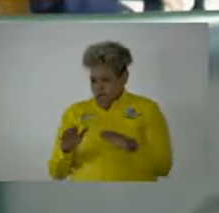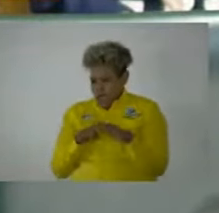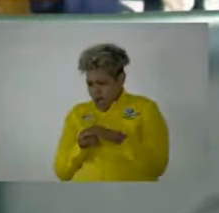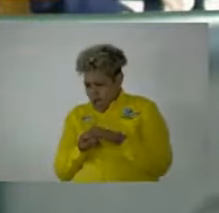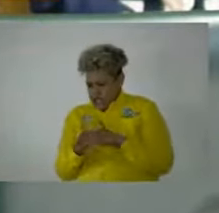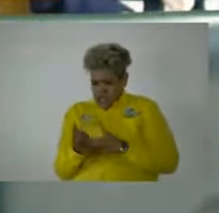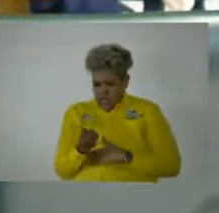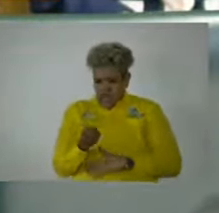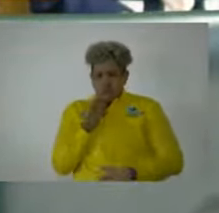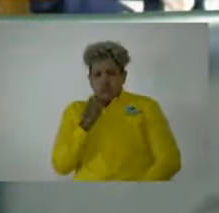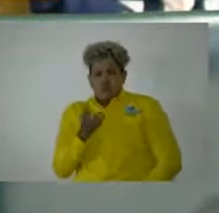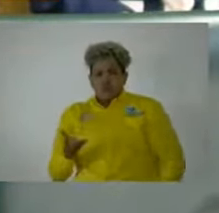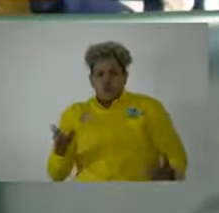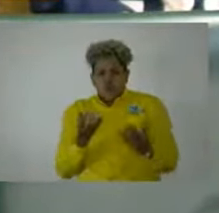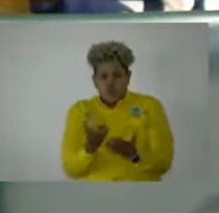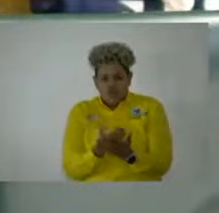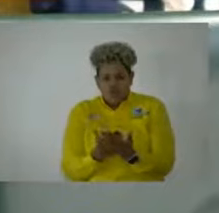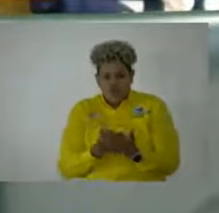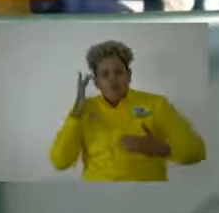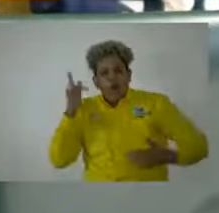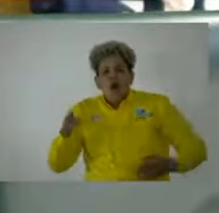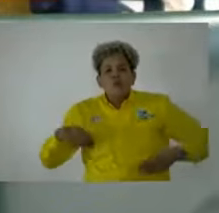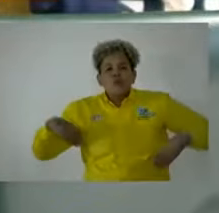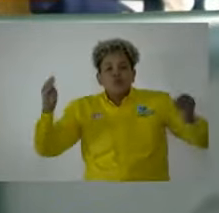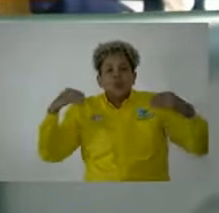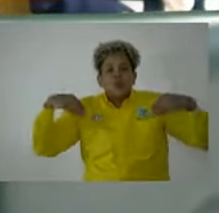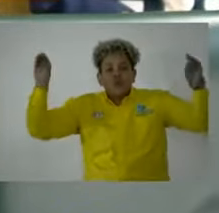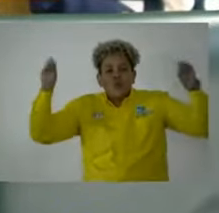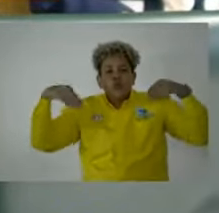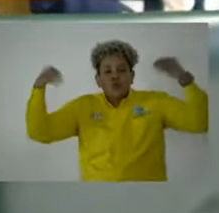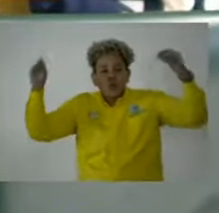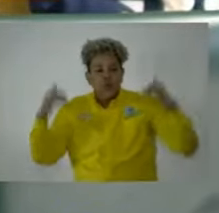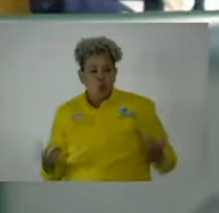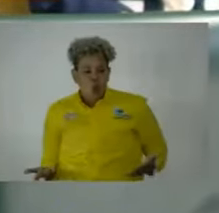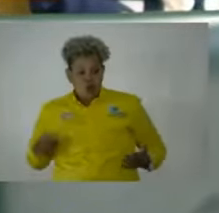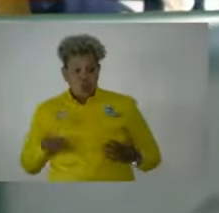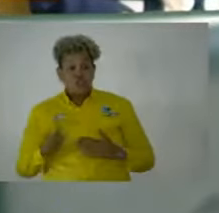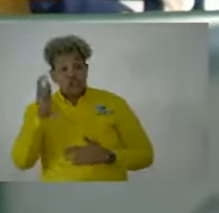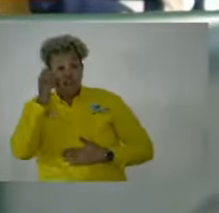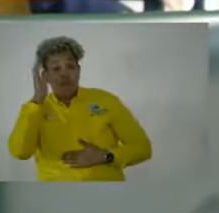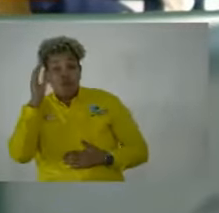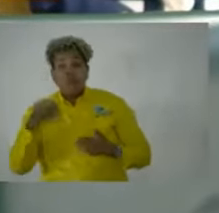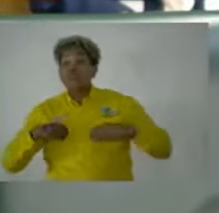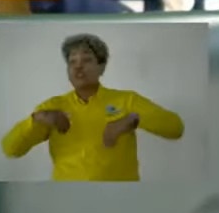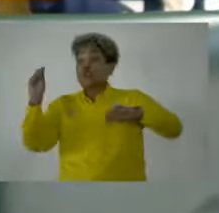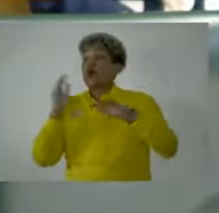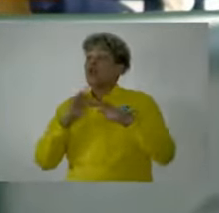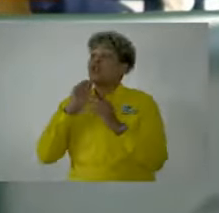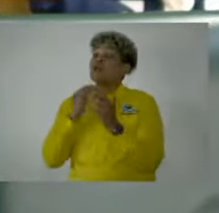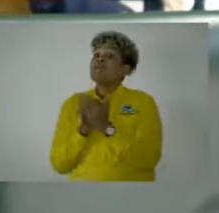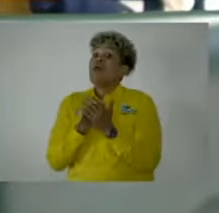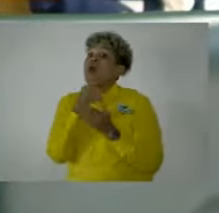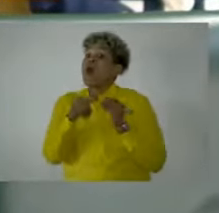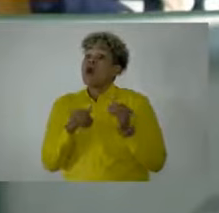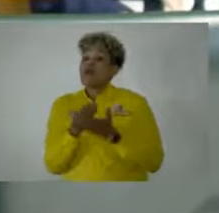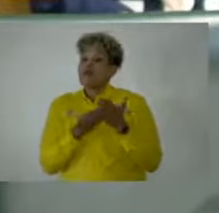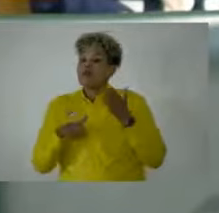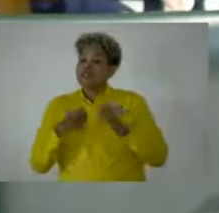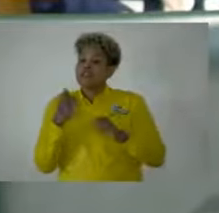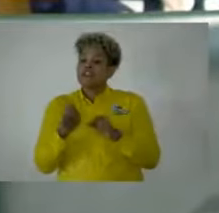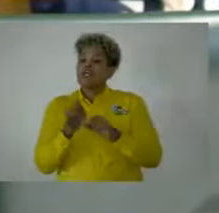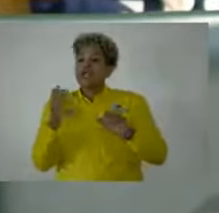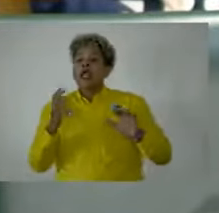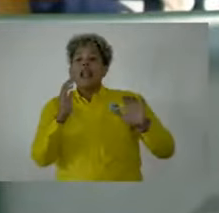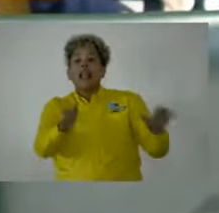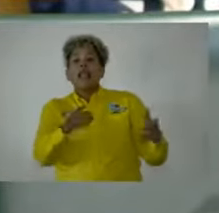access to those sources of revenue because they will have been sold now. And this government will have sold them off to fund its budget this year,